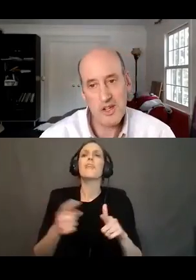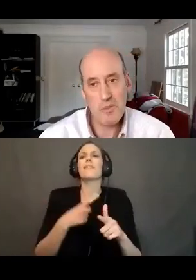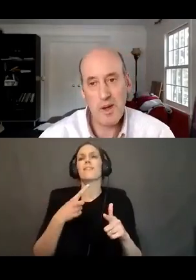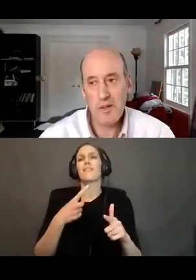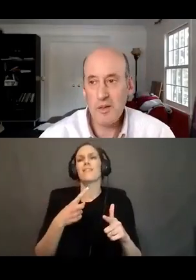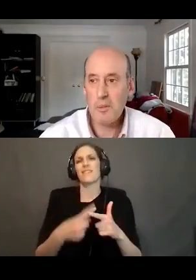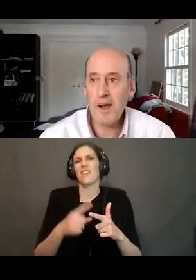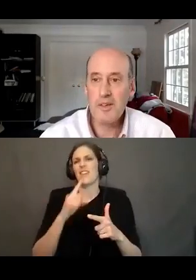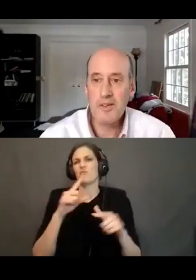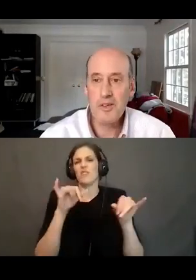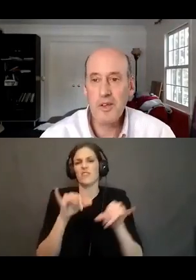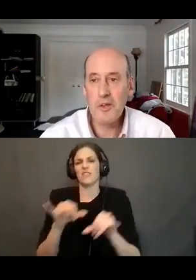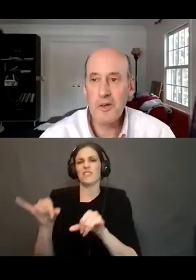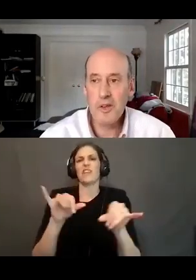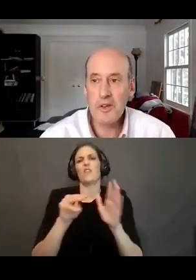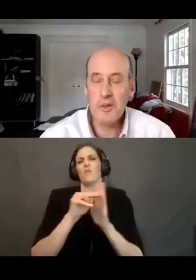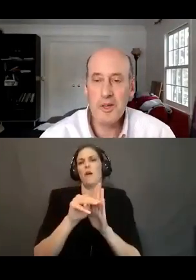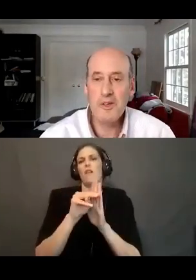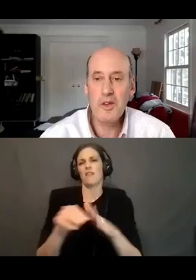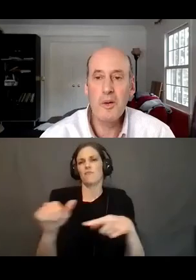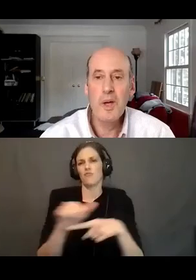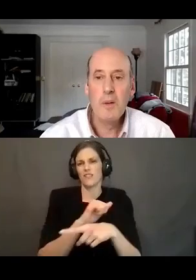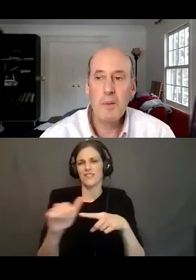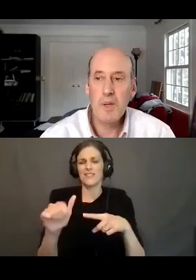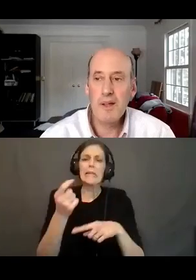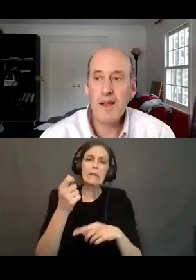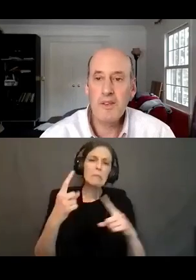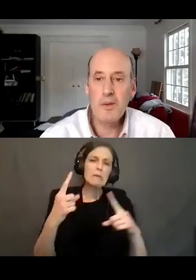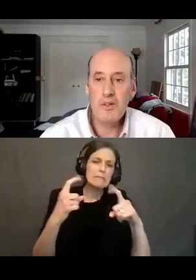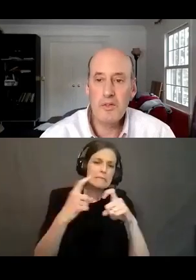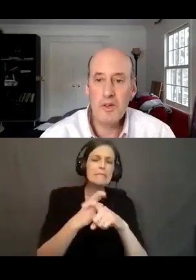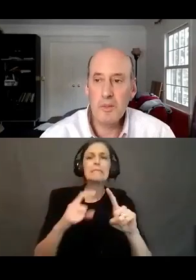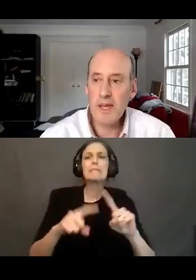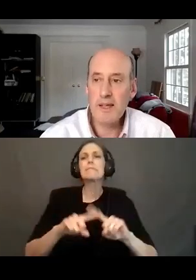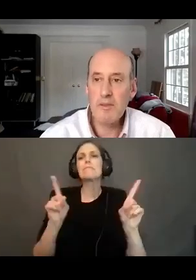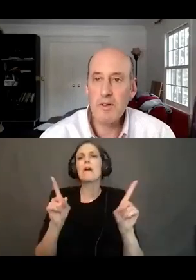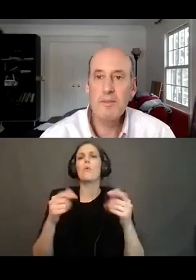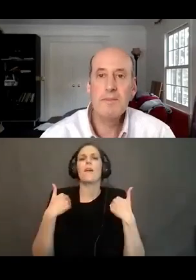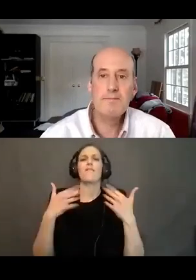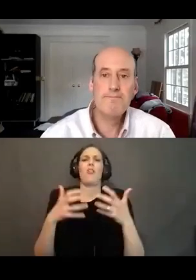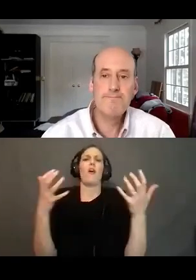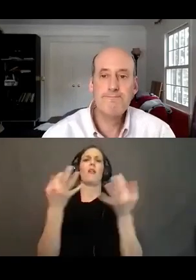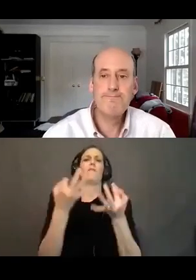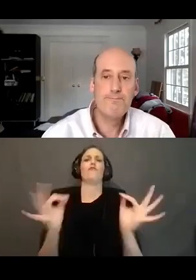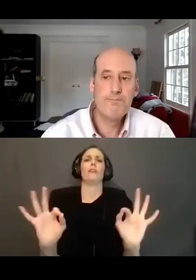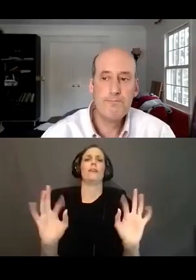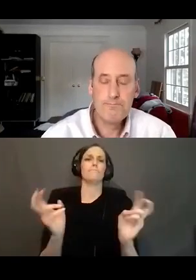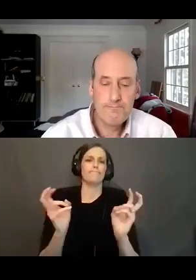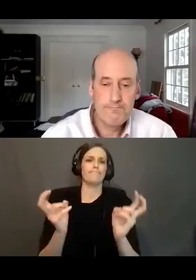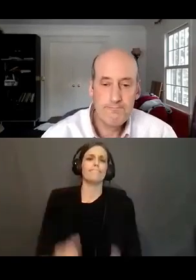less standard modeling practices, although they're a little tricky. But we get a lot of degrees of freedom at that level.